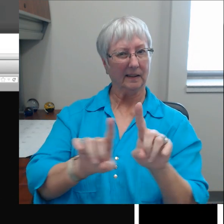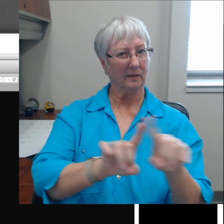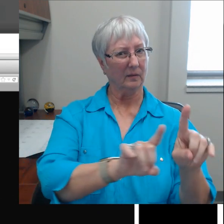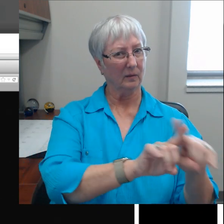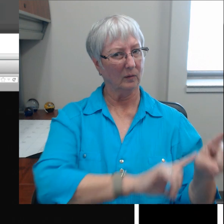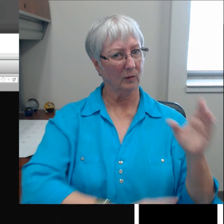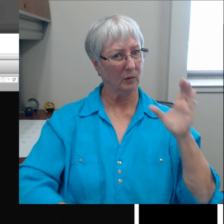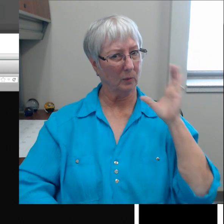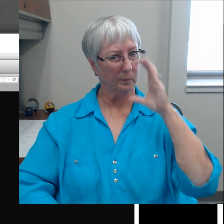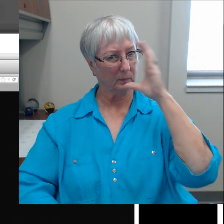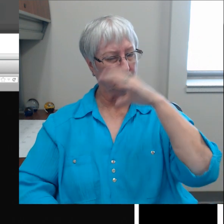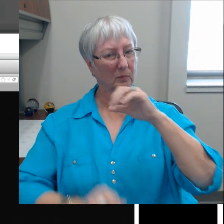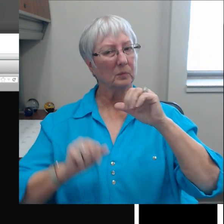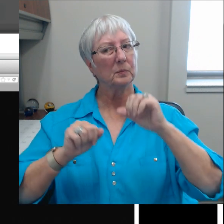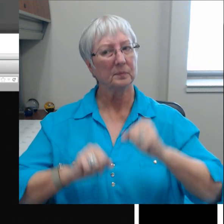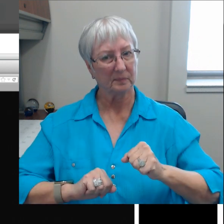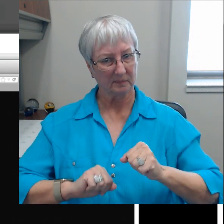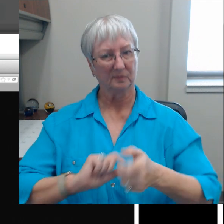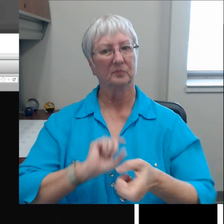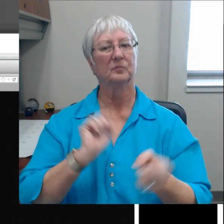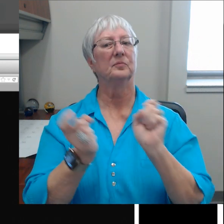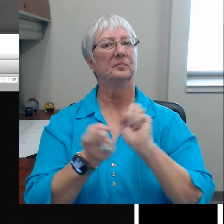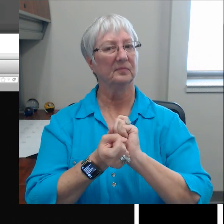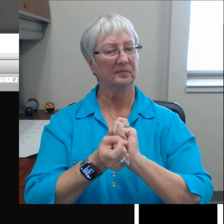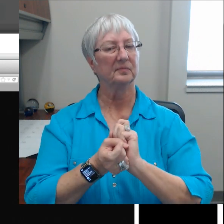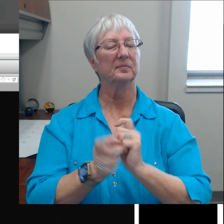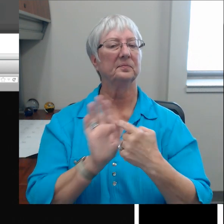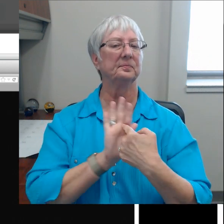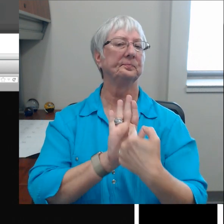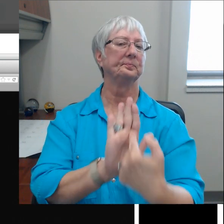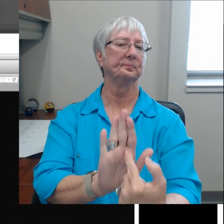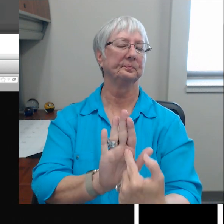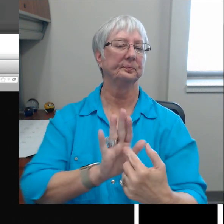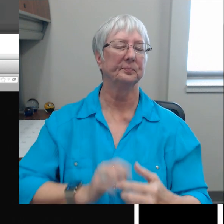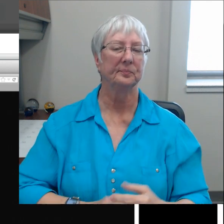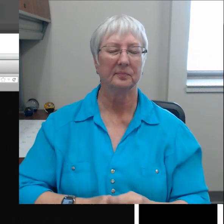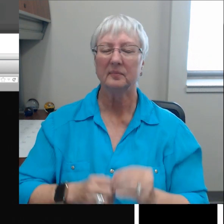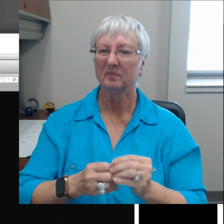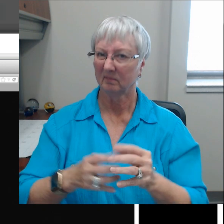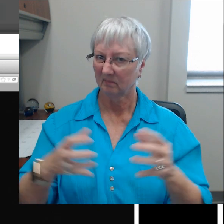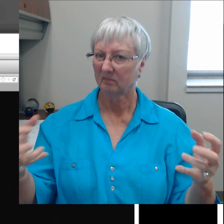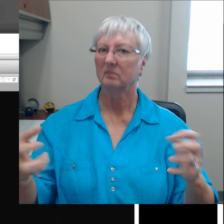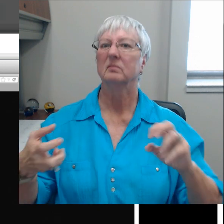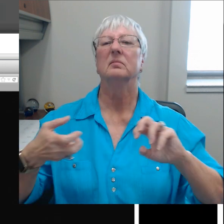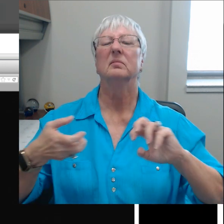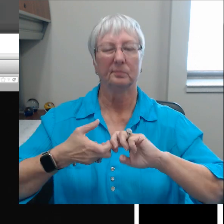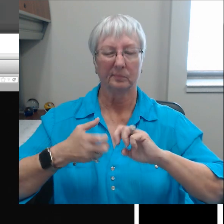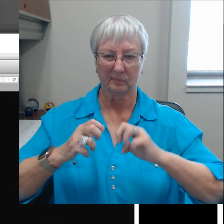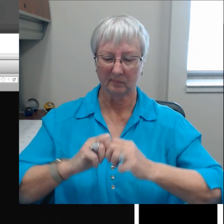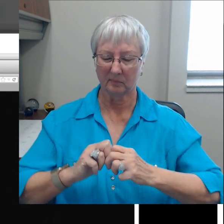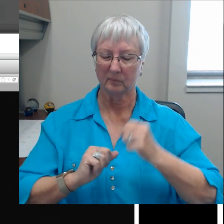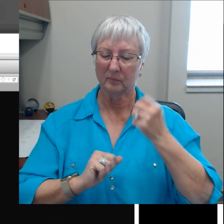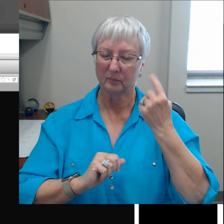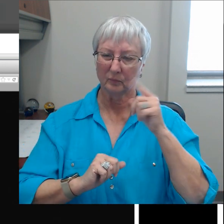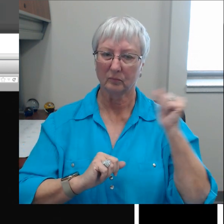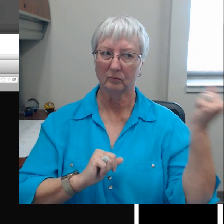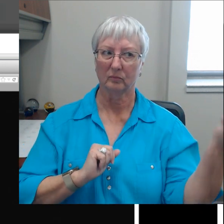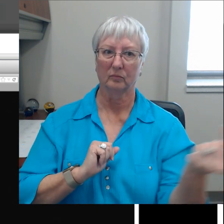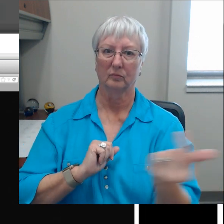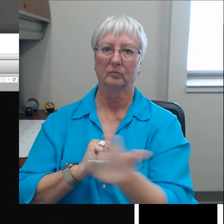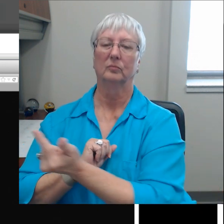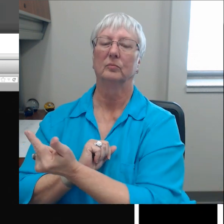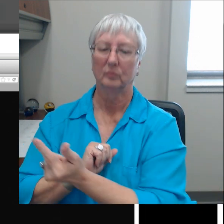display our type can affect line breaks like this. That's certainly far too much trouble to go through for every headline on your site, but it's a handy technique